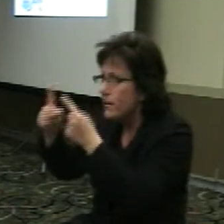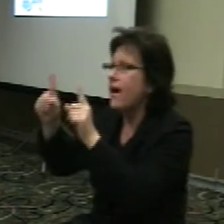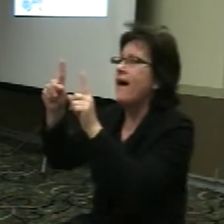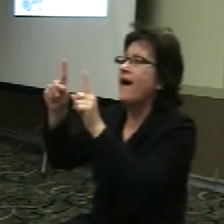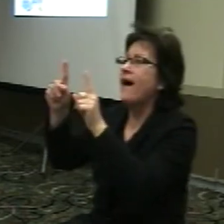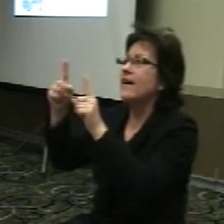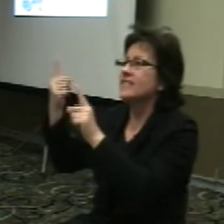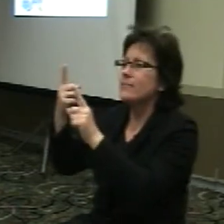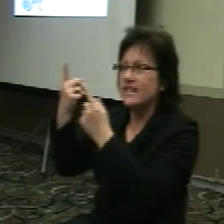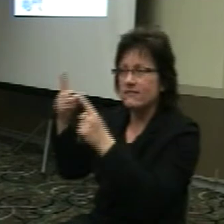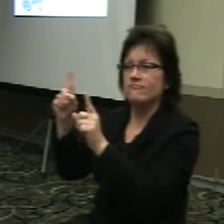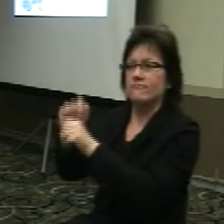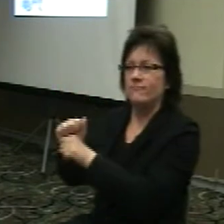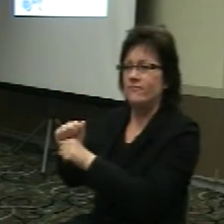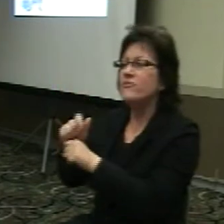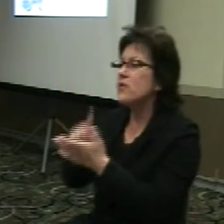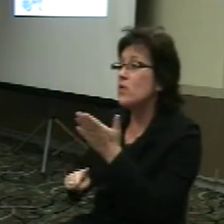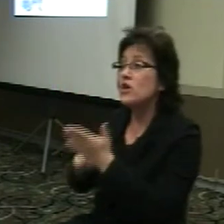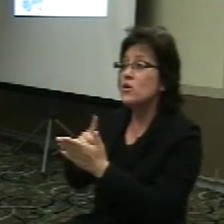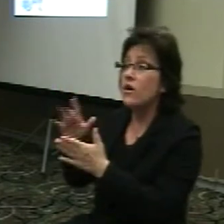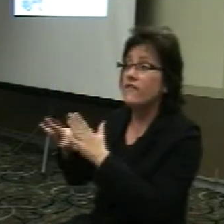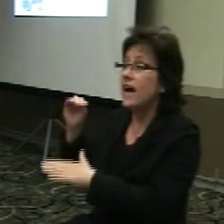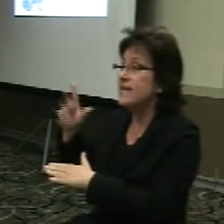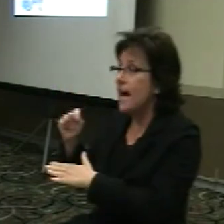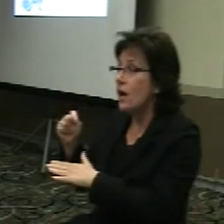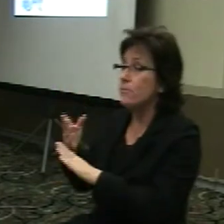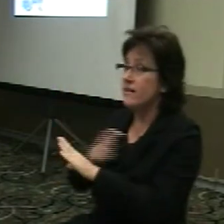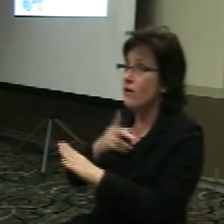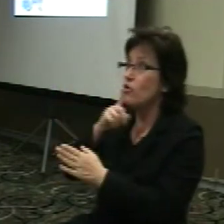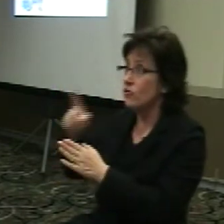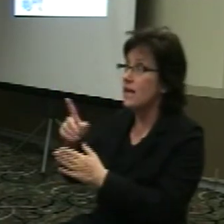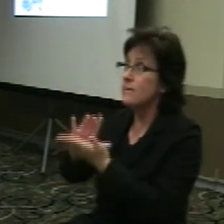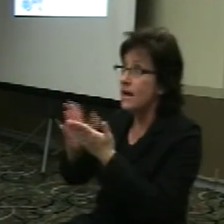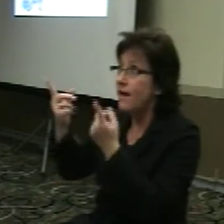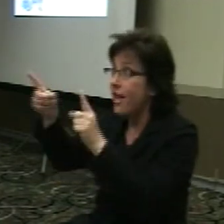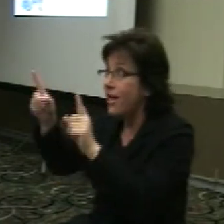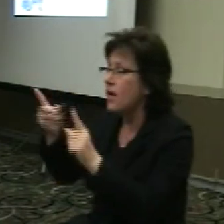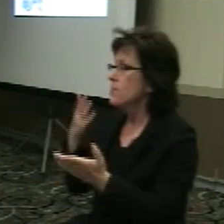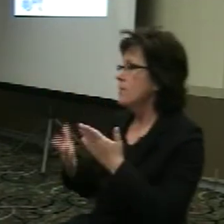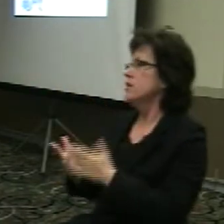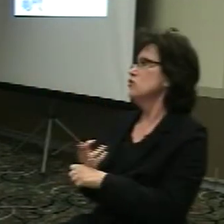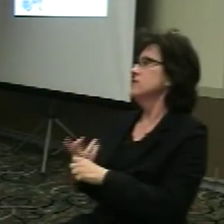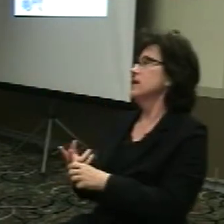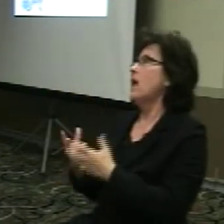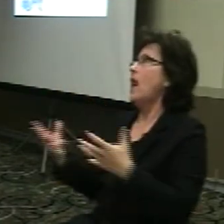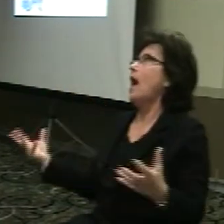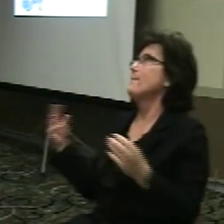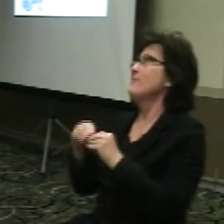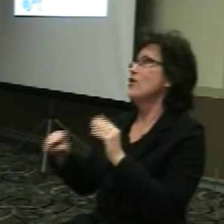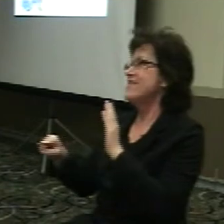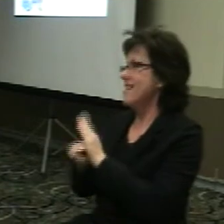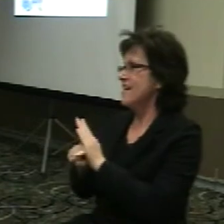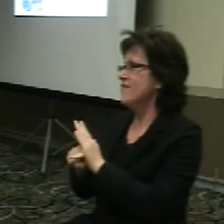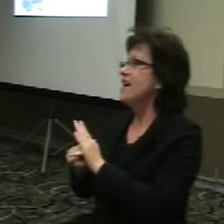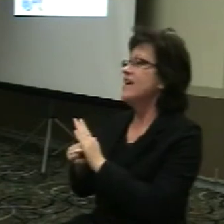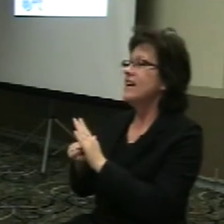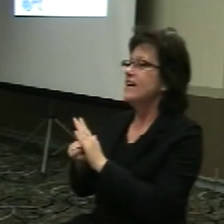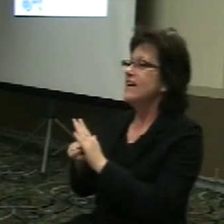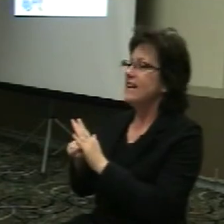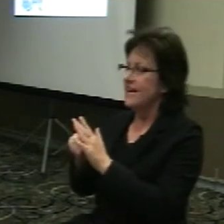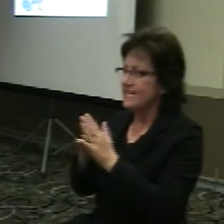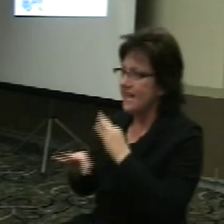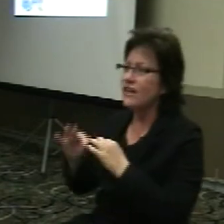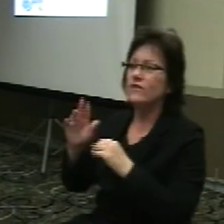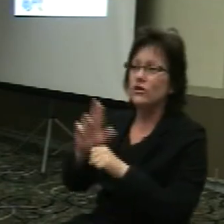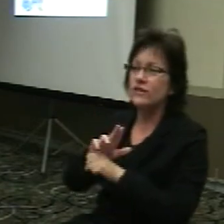you'll find out is that before it ultimately gets effective, you will probably be using far more negative than if you had simply started with just a tad bit more negative to begin